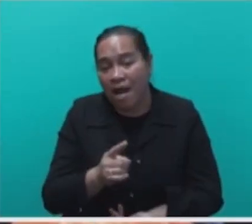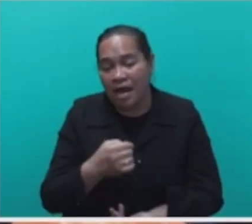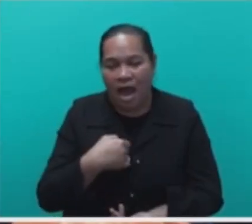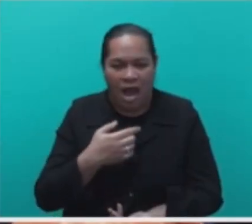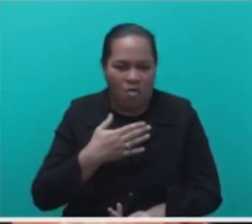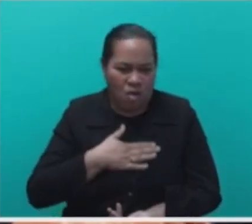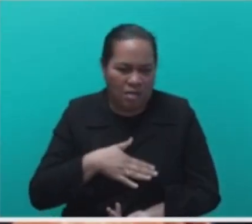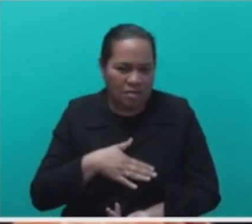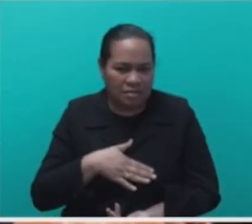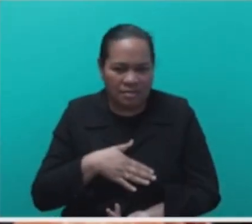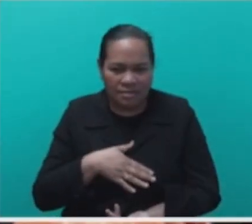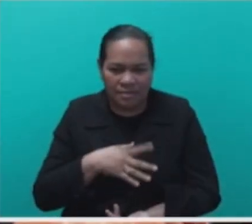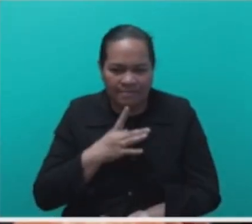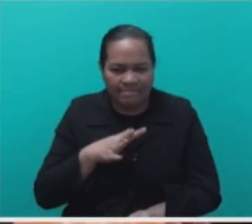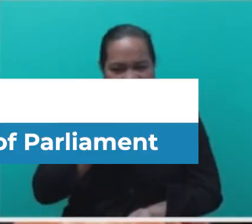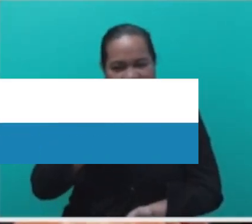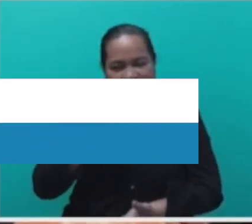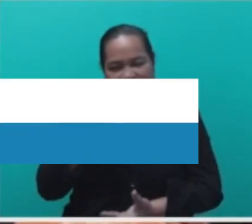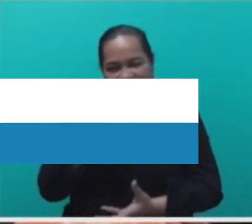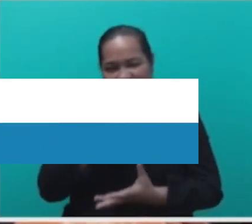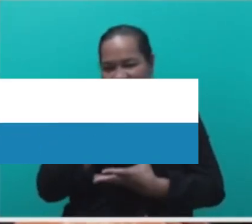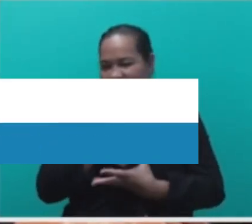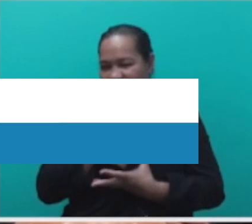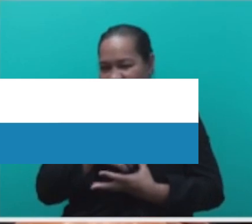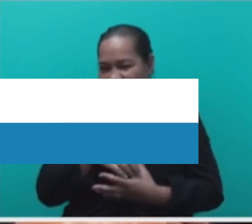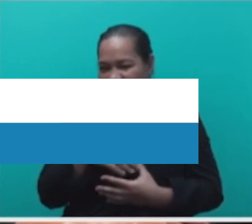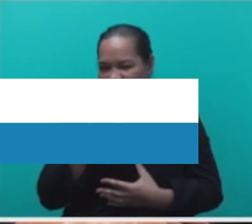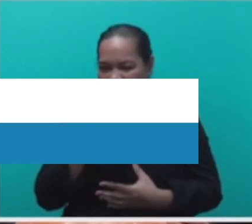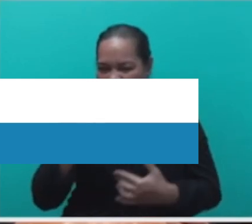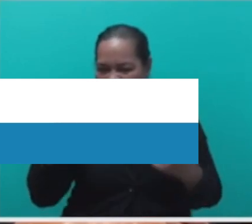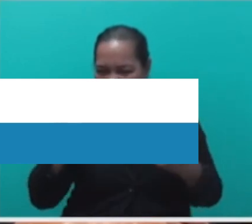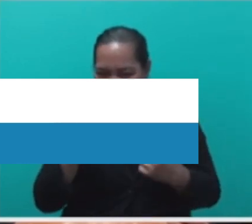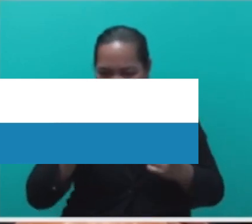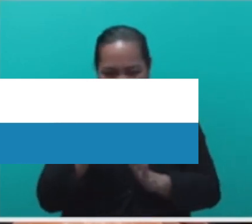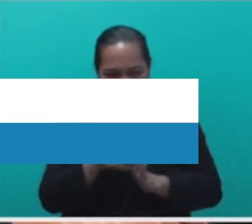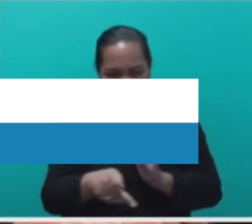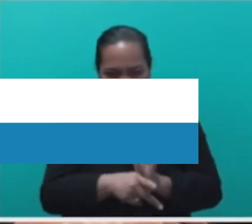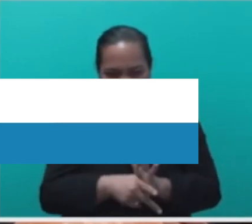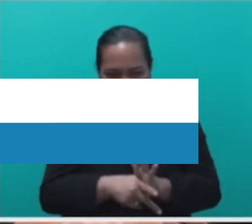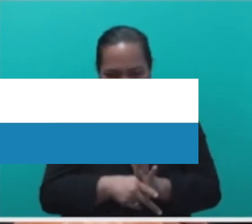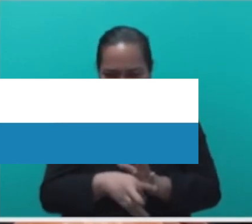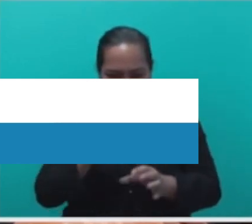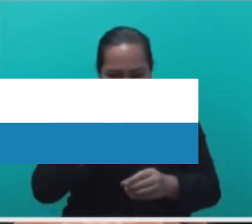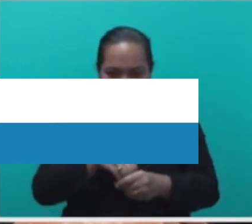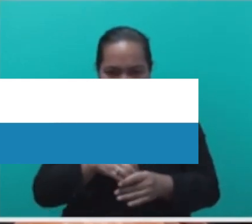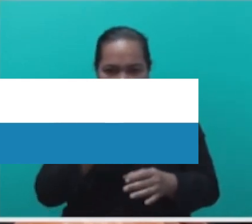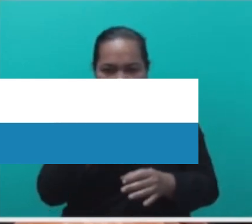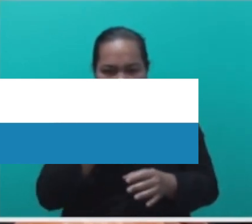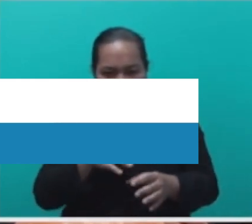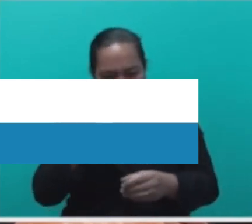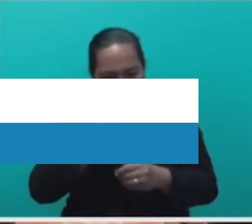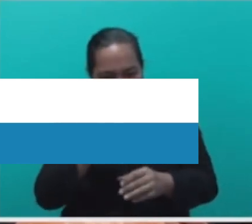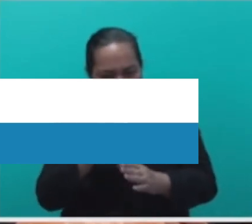express my profound reservations regarding the lack of policy directions embedded within this